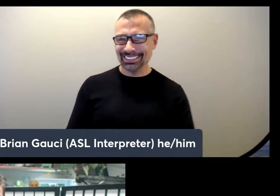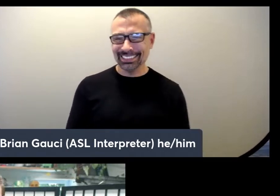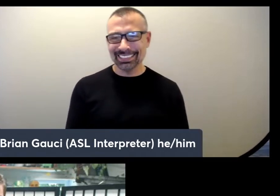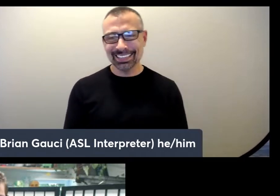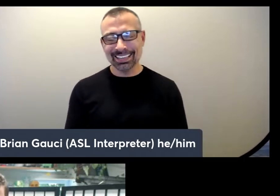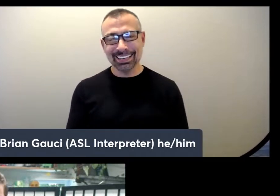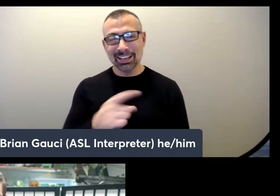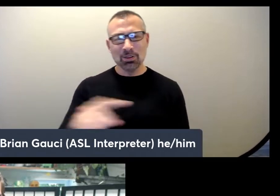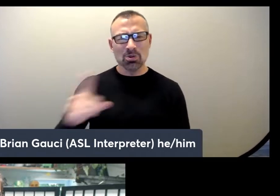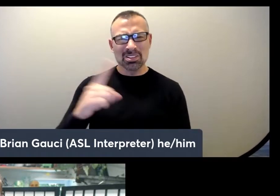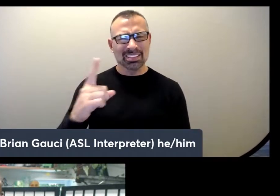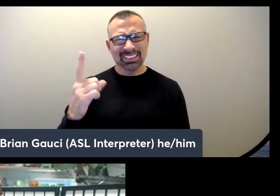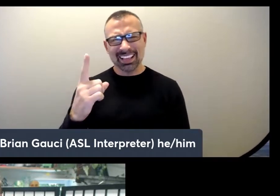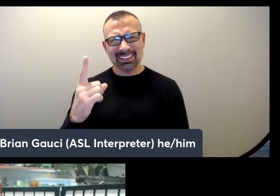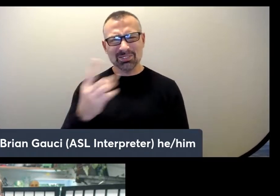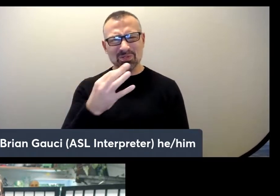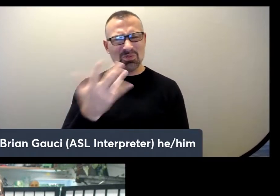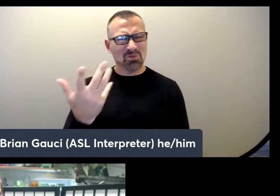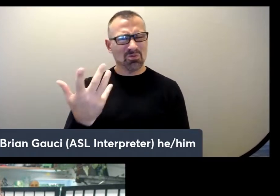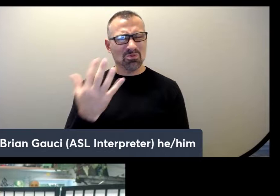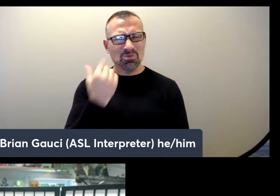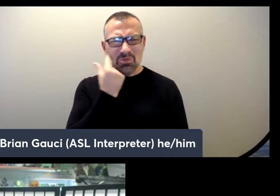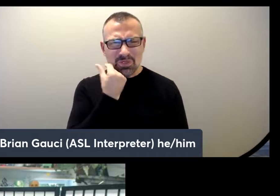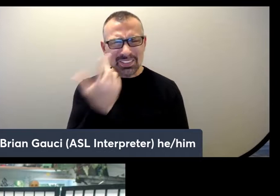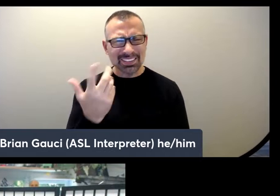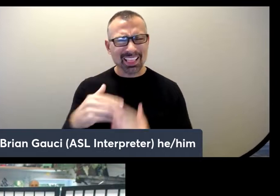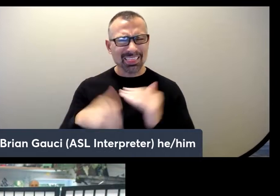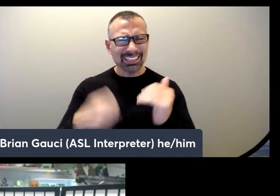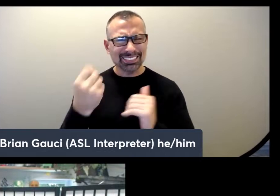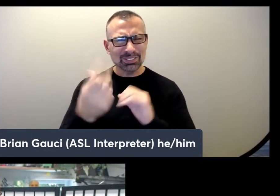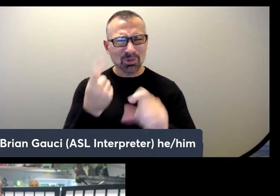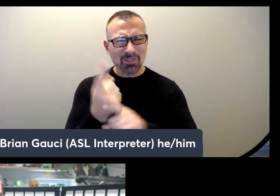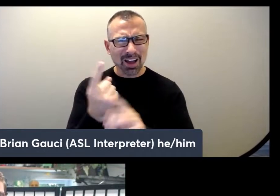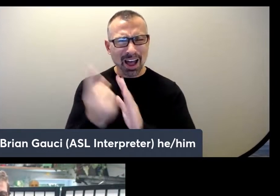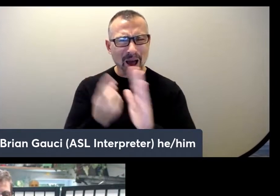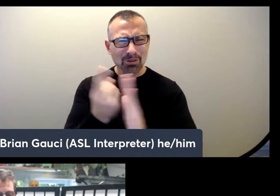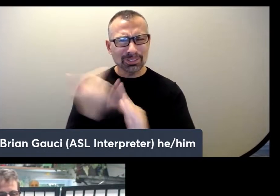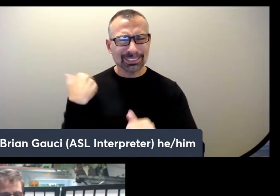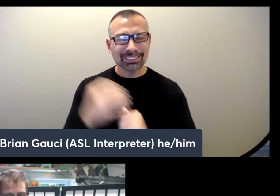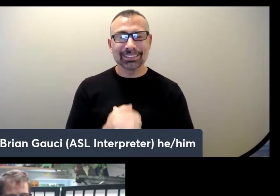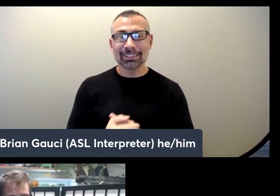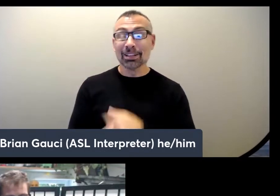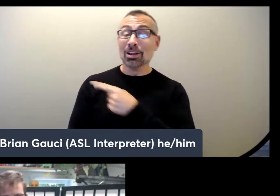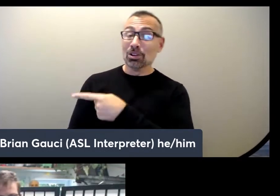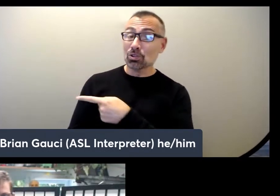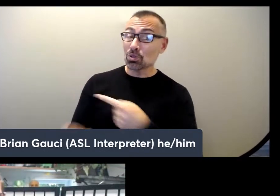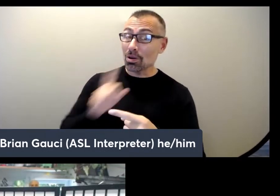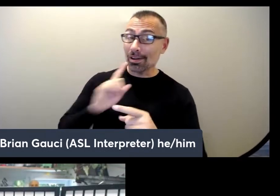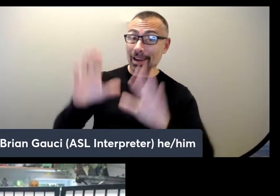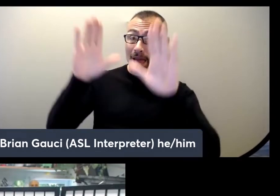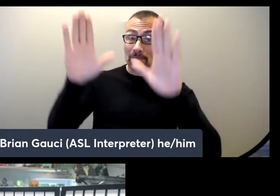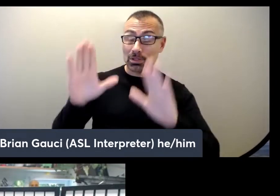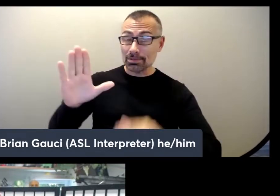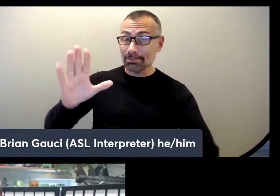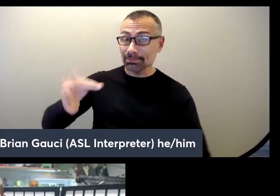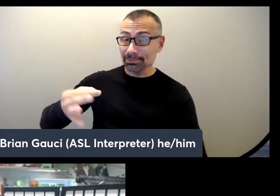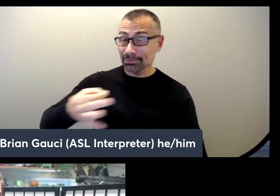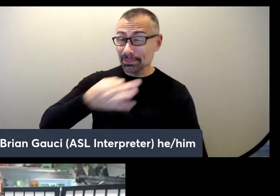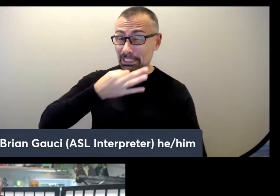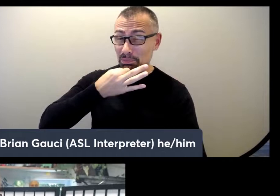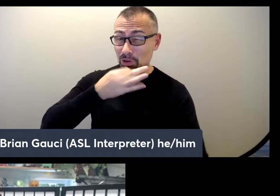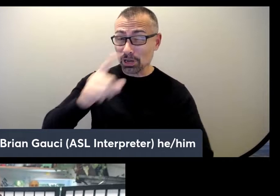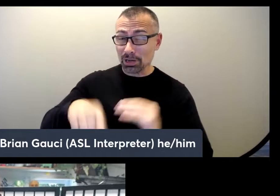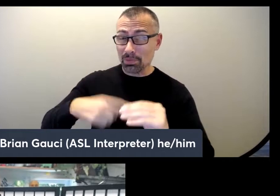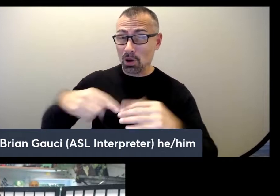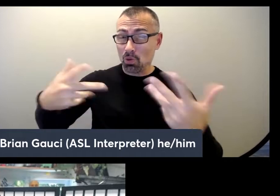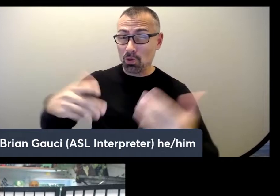12 hours. Yeah, less than 12 hours ago. Web3, you are an absolute expert on it. Thank But you. please,